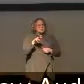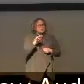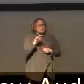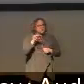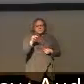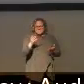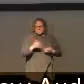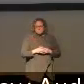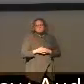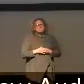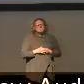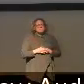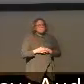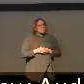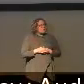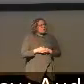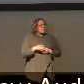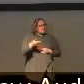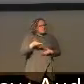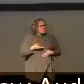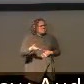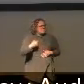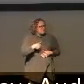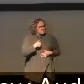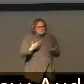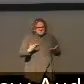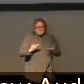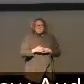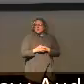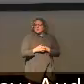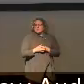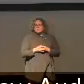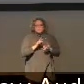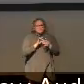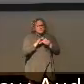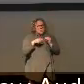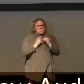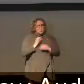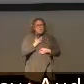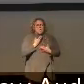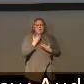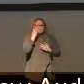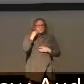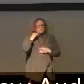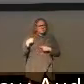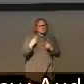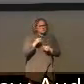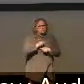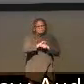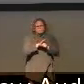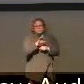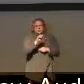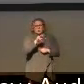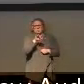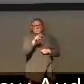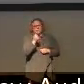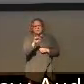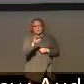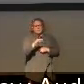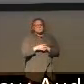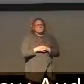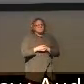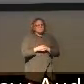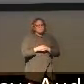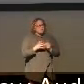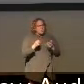asked me here today to offer some reflections on our journey so far on COVID-19. I would like to take you back a few weeks ago